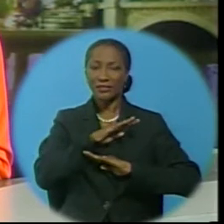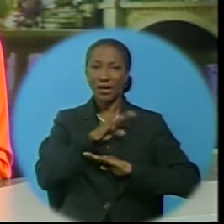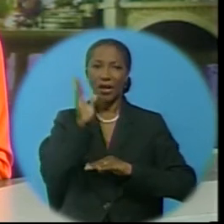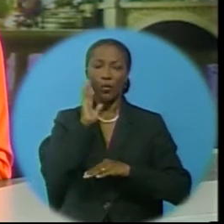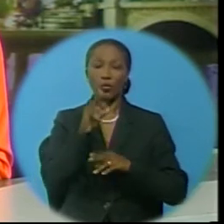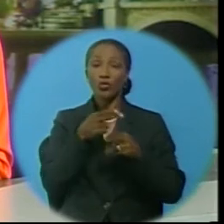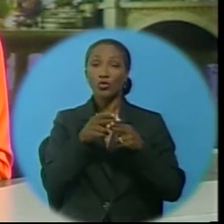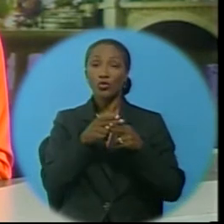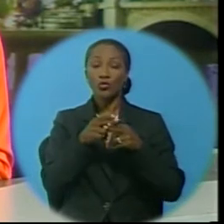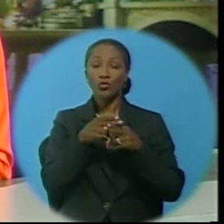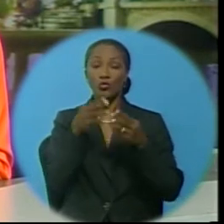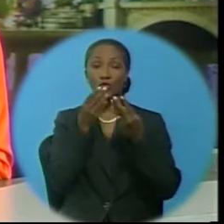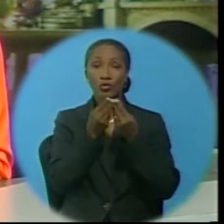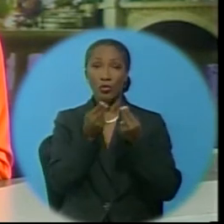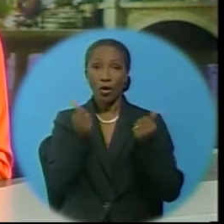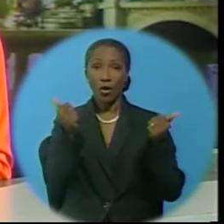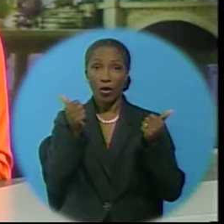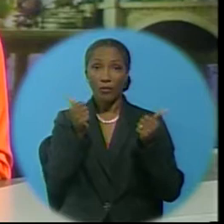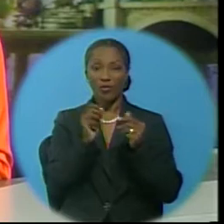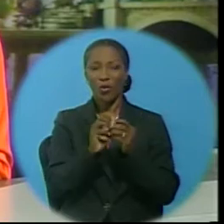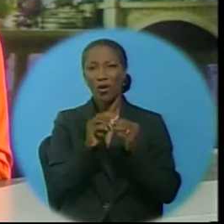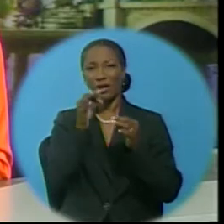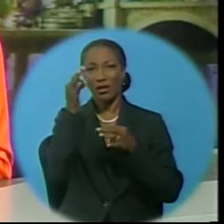them in the medium to long term.